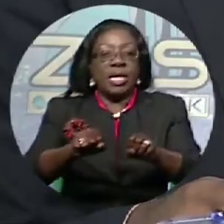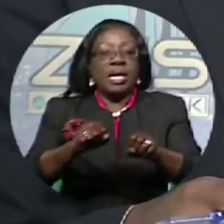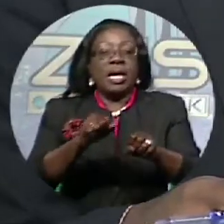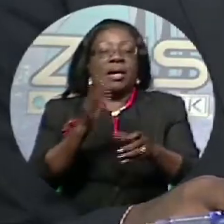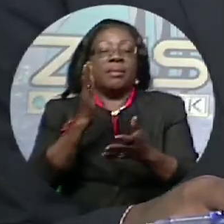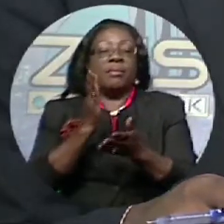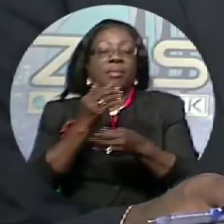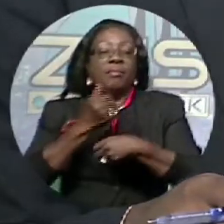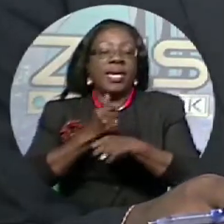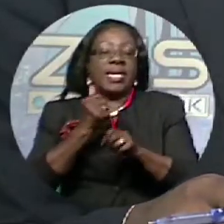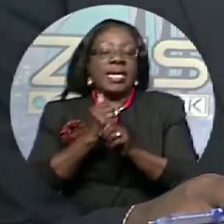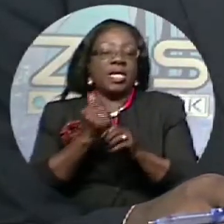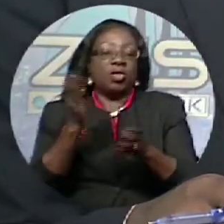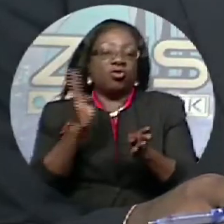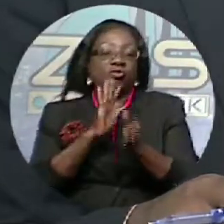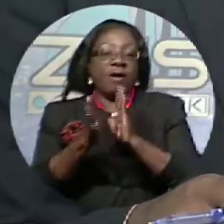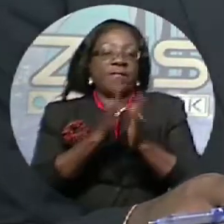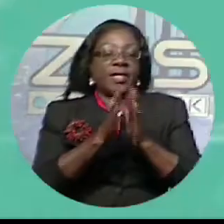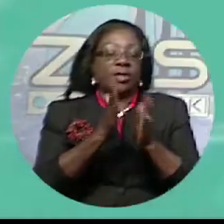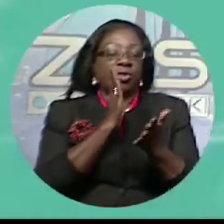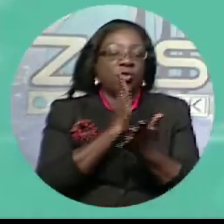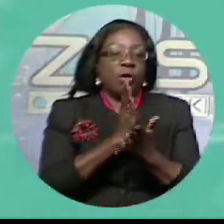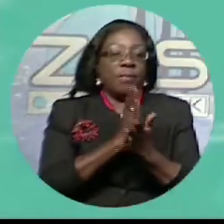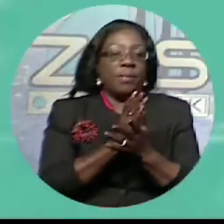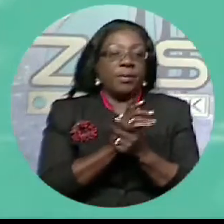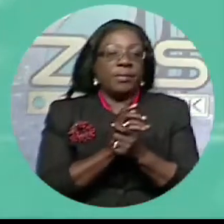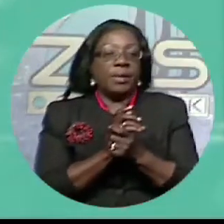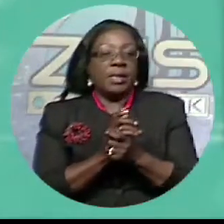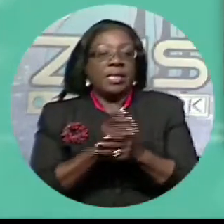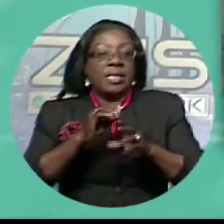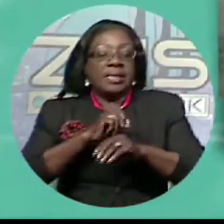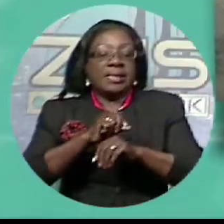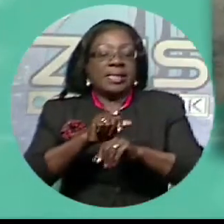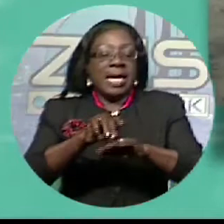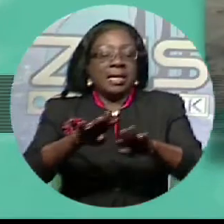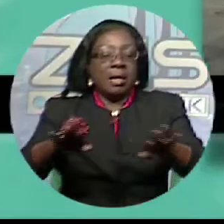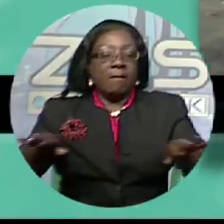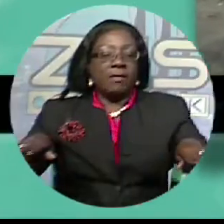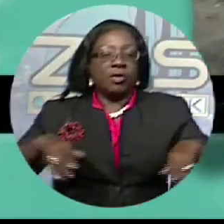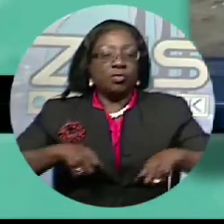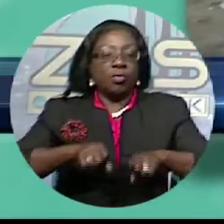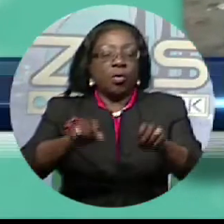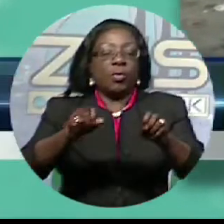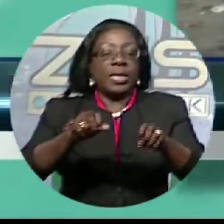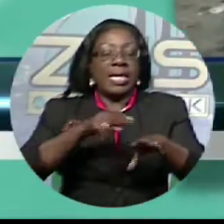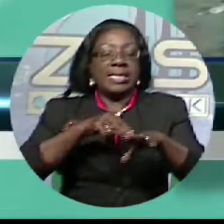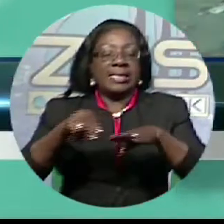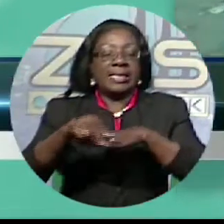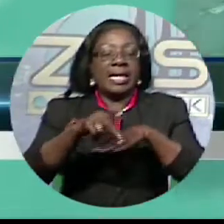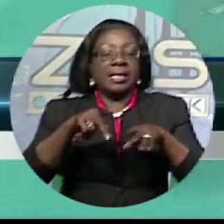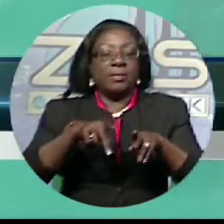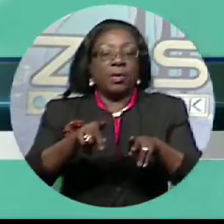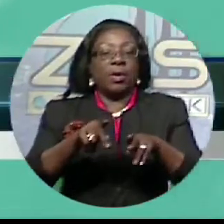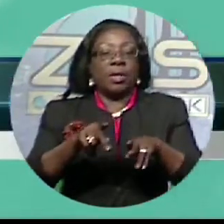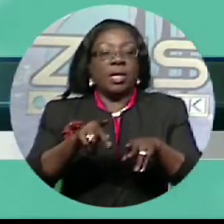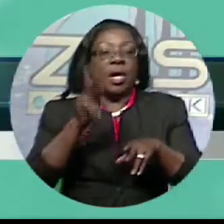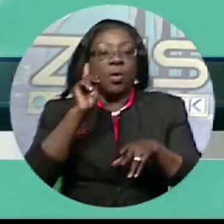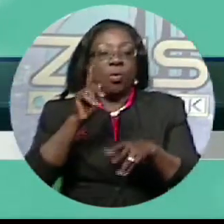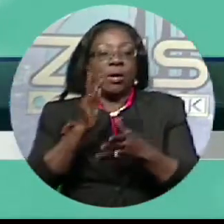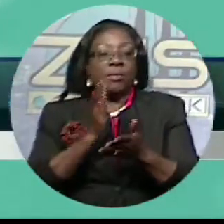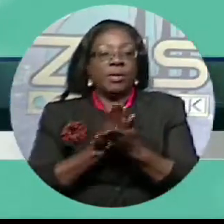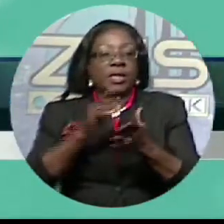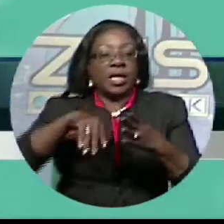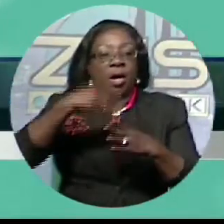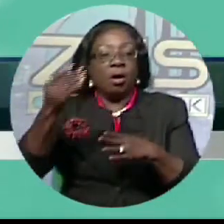Bahamians should be aware of. Sand covered the road at Sandy Port, forcing at least one driver to get out of their